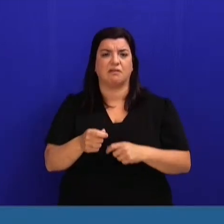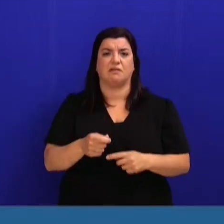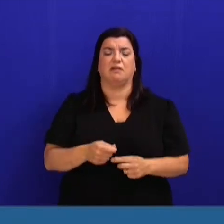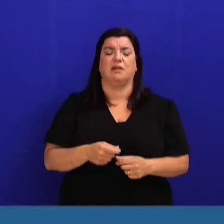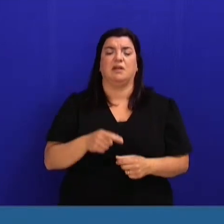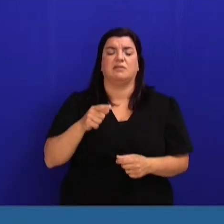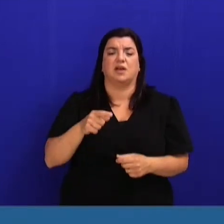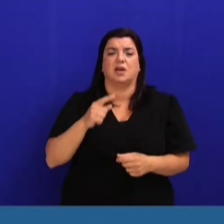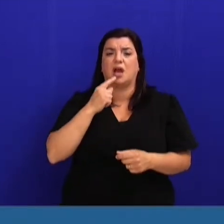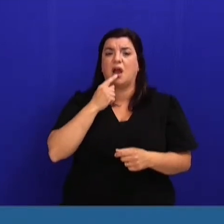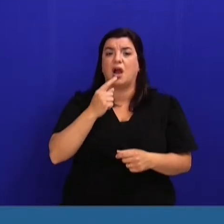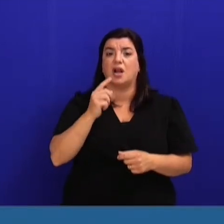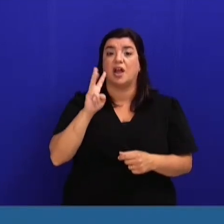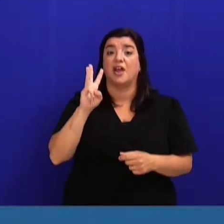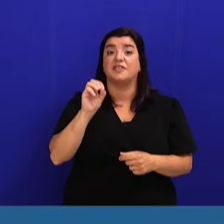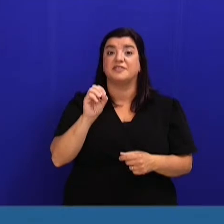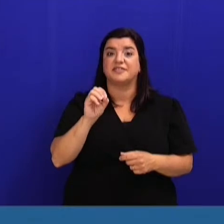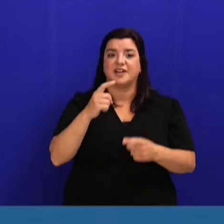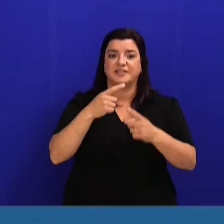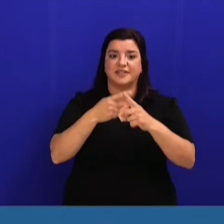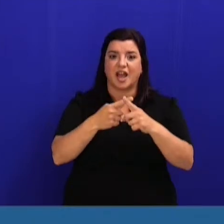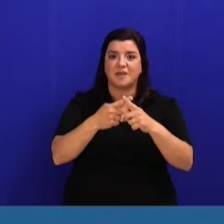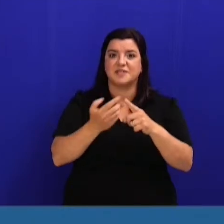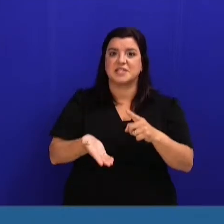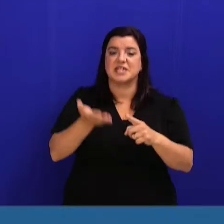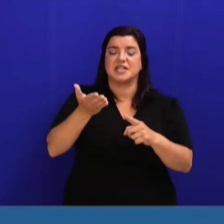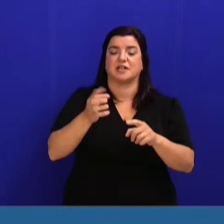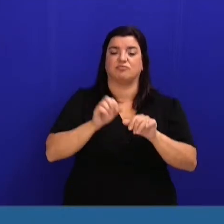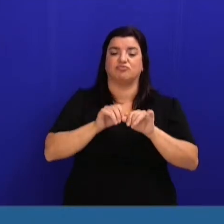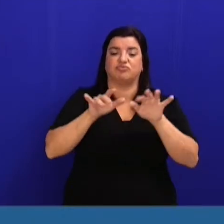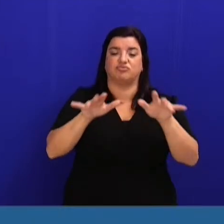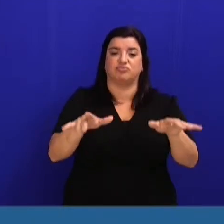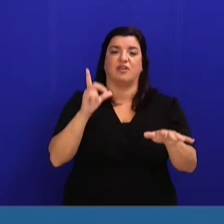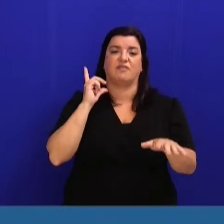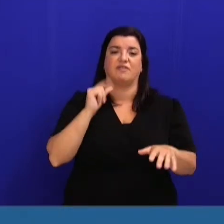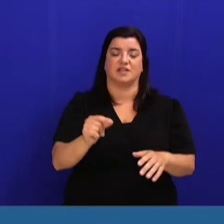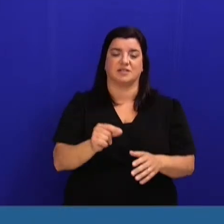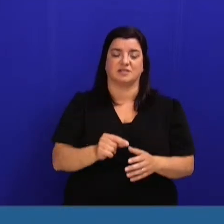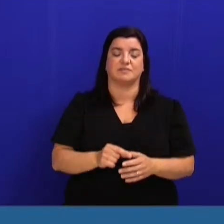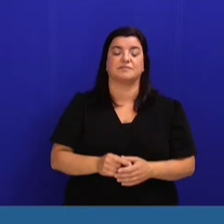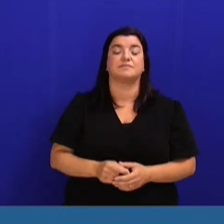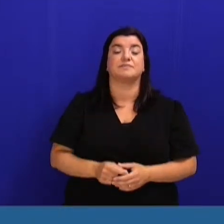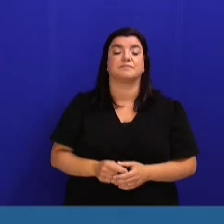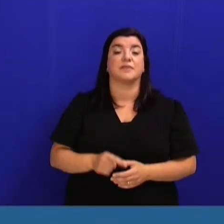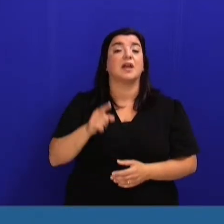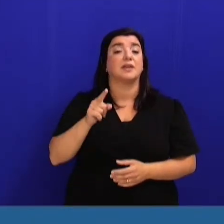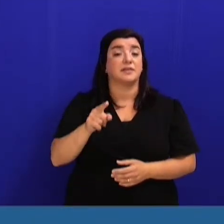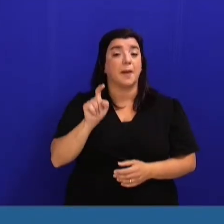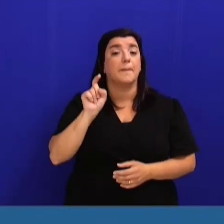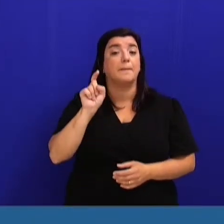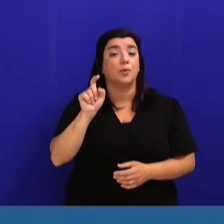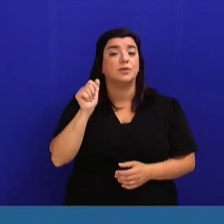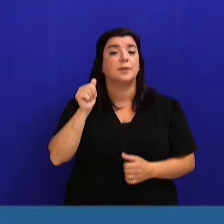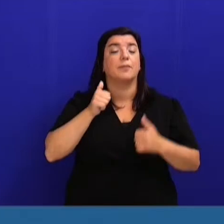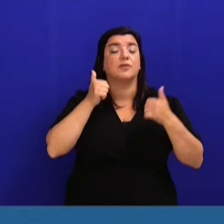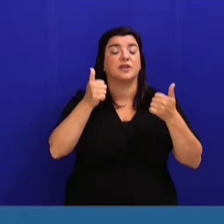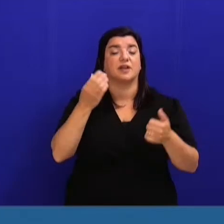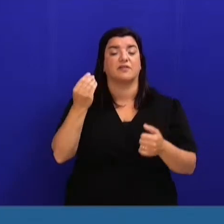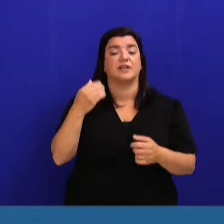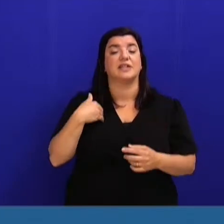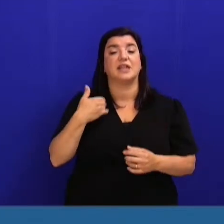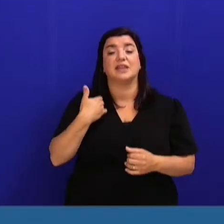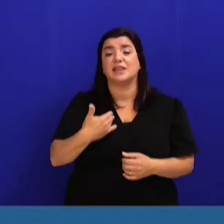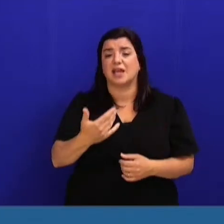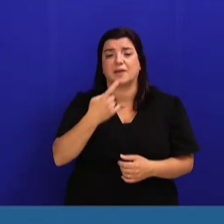30 times more transmissible. Thank you. Iva, fatti dan huwa punt importanti ħafna li qajjem għaliex dejjem fakkarkom li